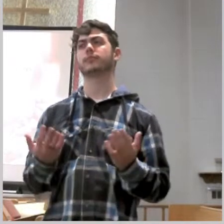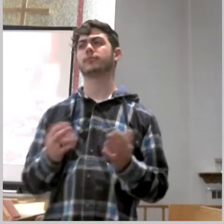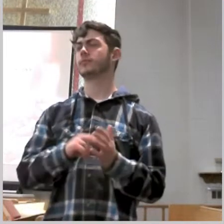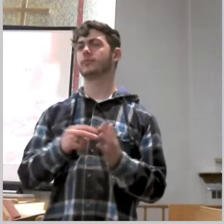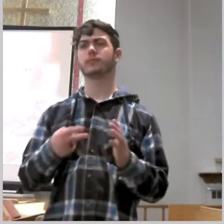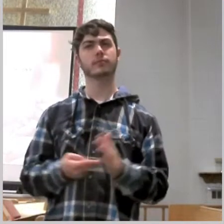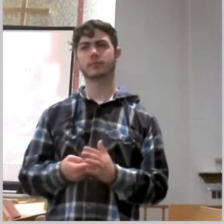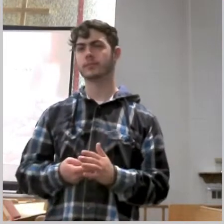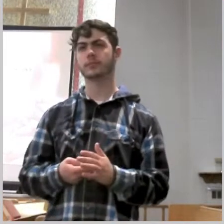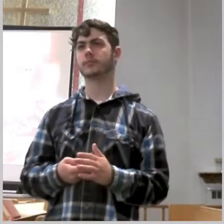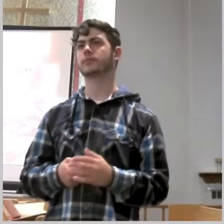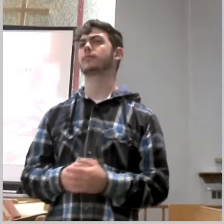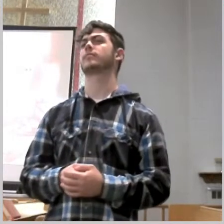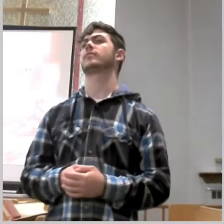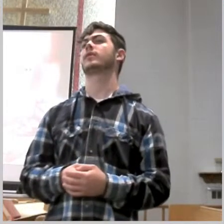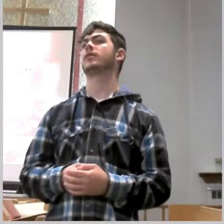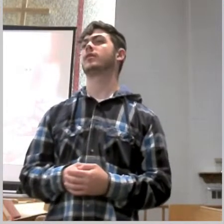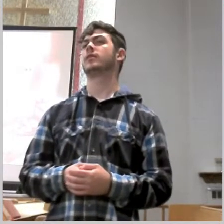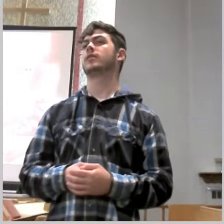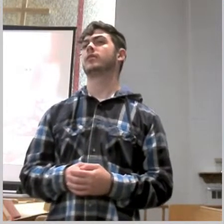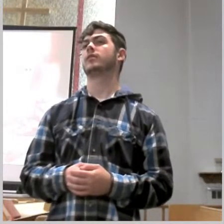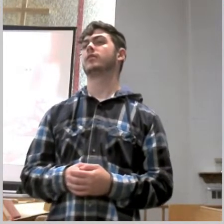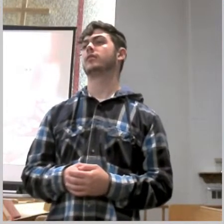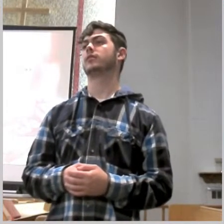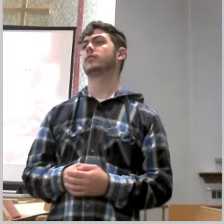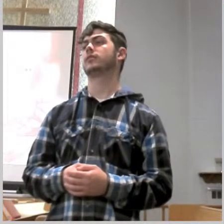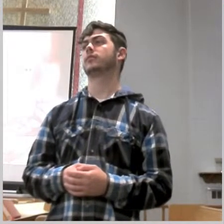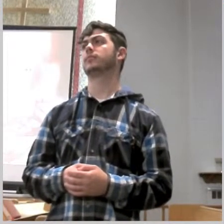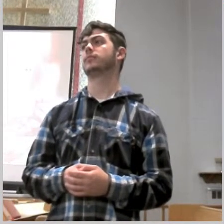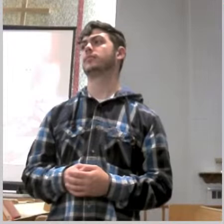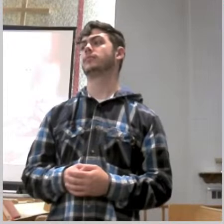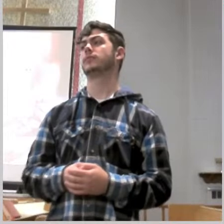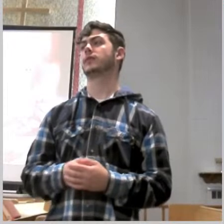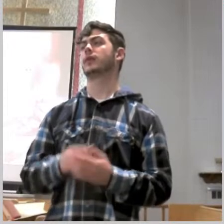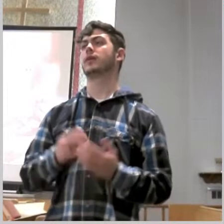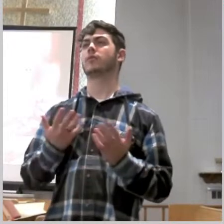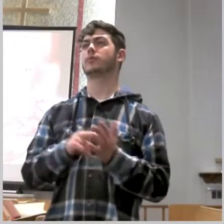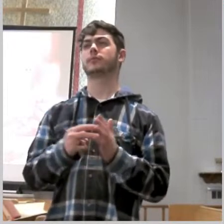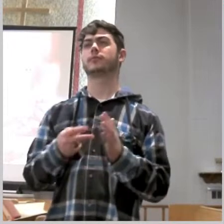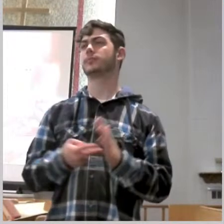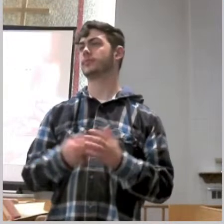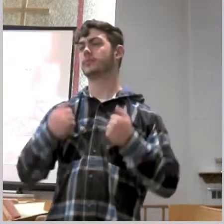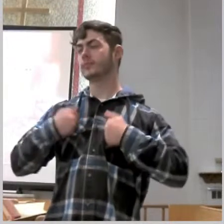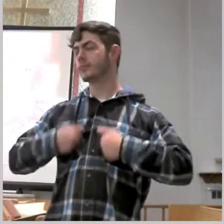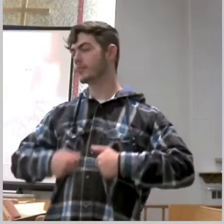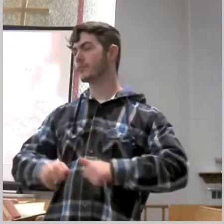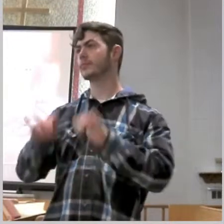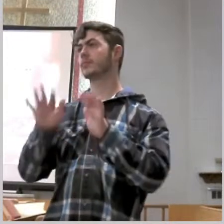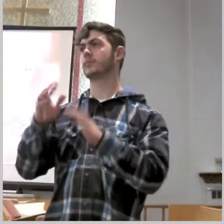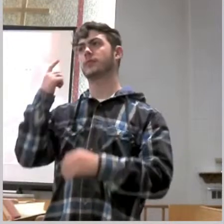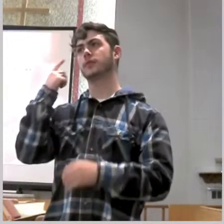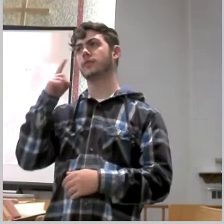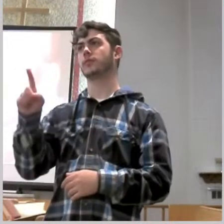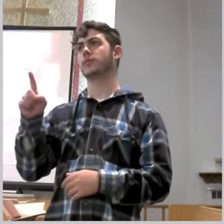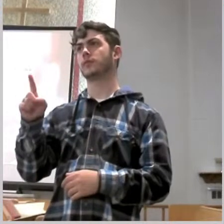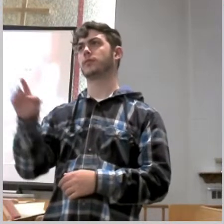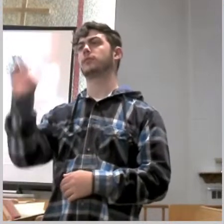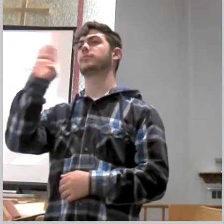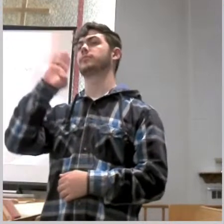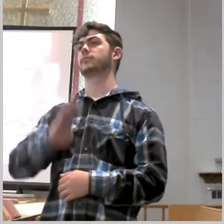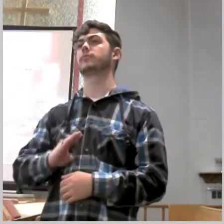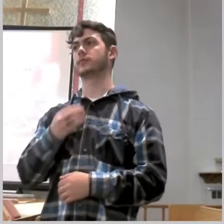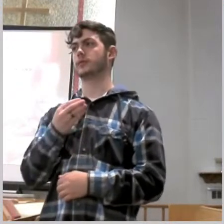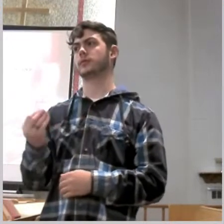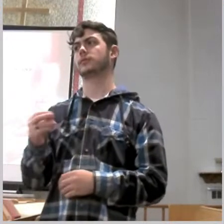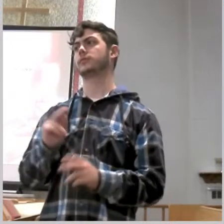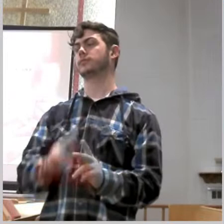to give beyond one's means out of love for God and his people. So we're going to take a deep dive into